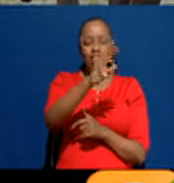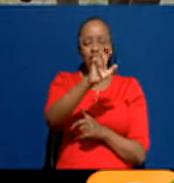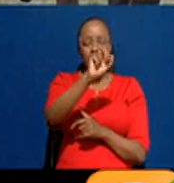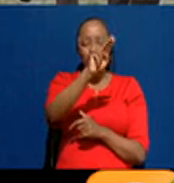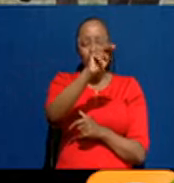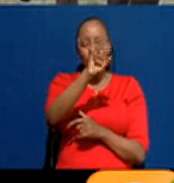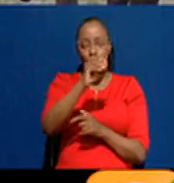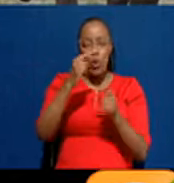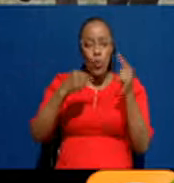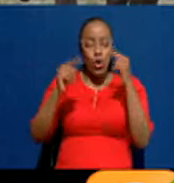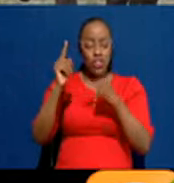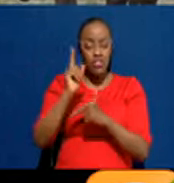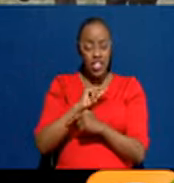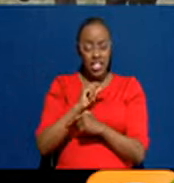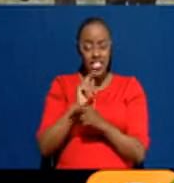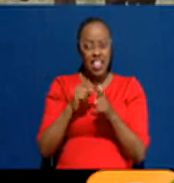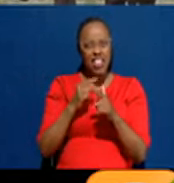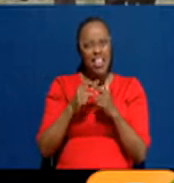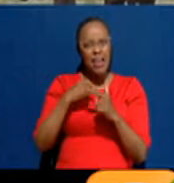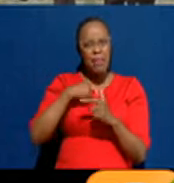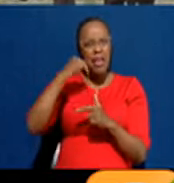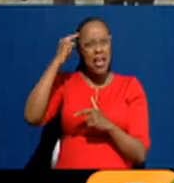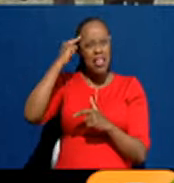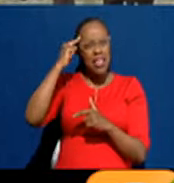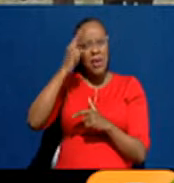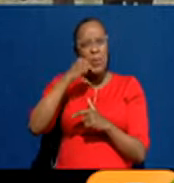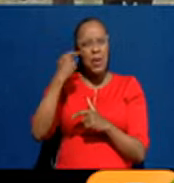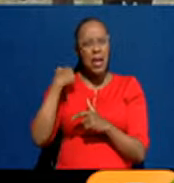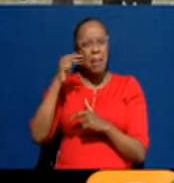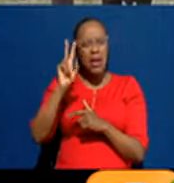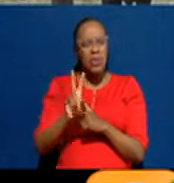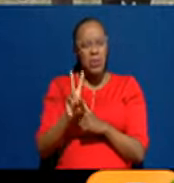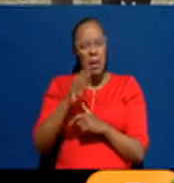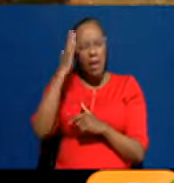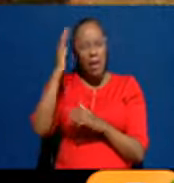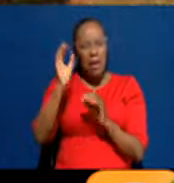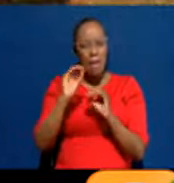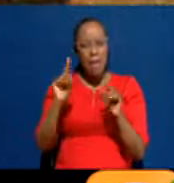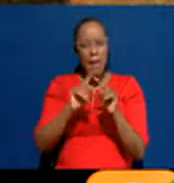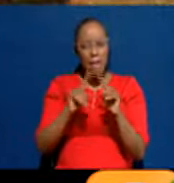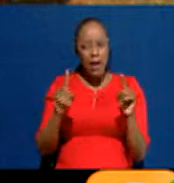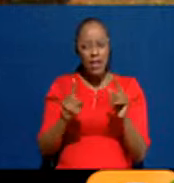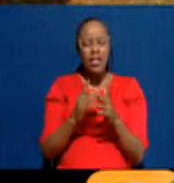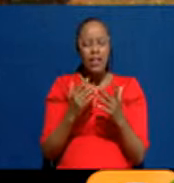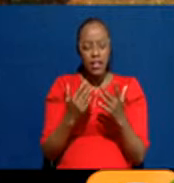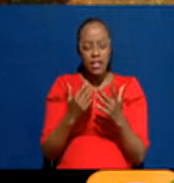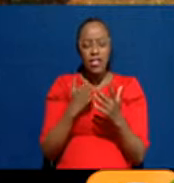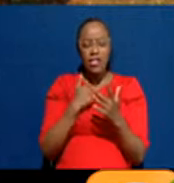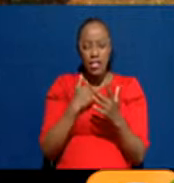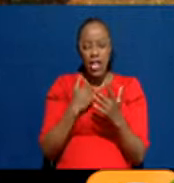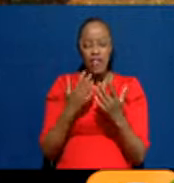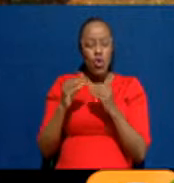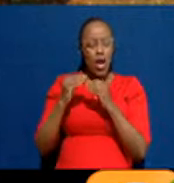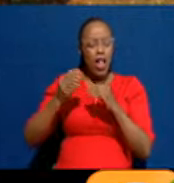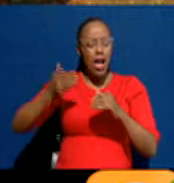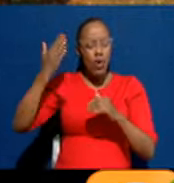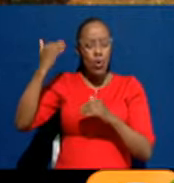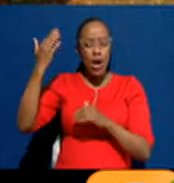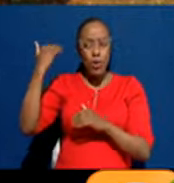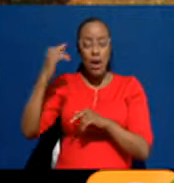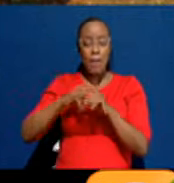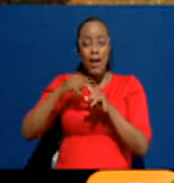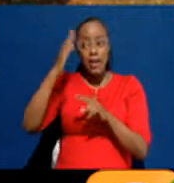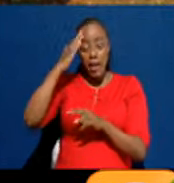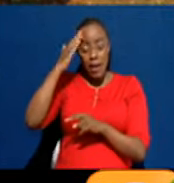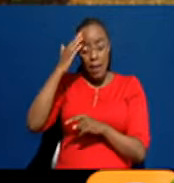then I think nani alikuwa second. I don't remember, but it was 2010. Imekuwa a long time ago. Yes. But I remember